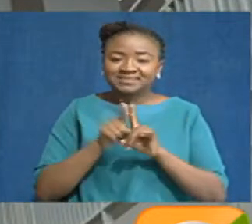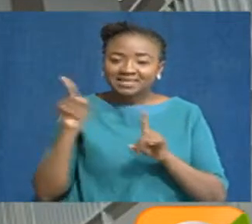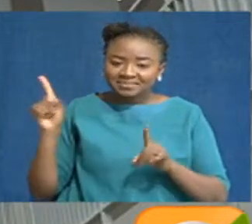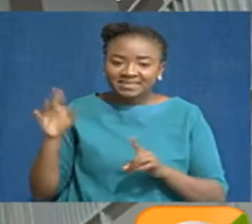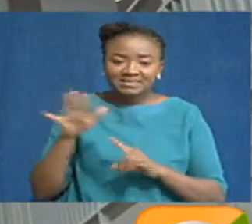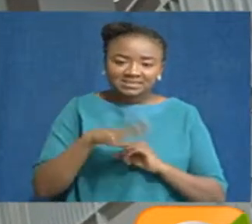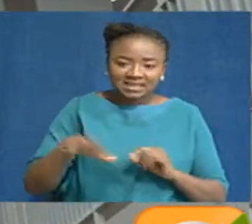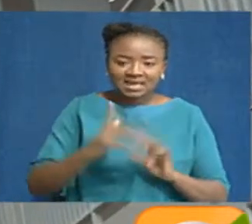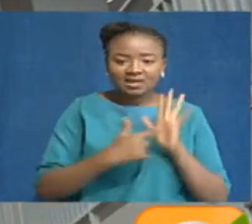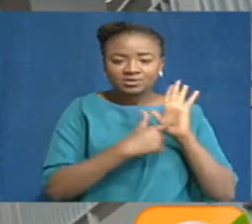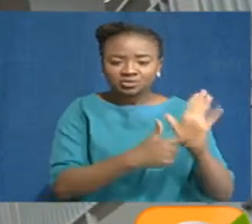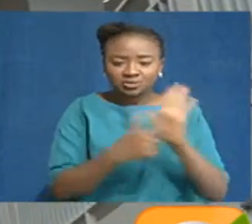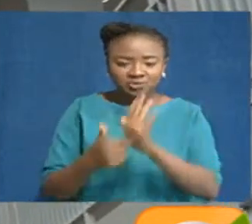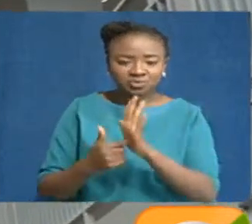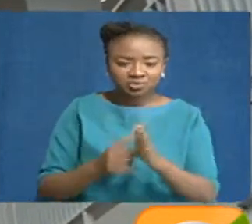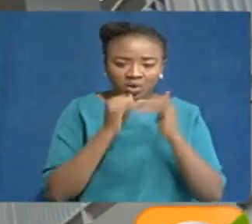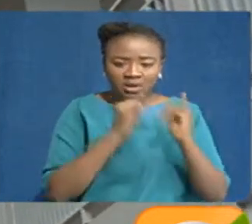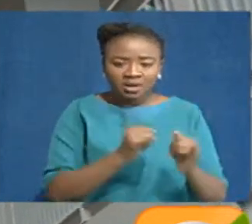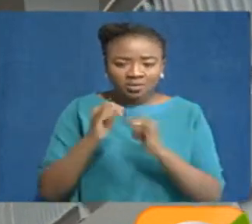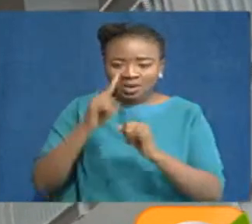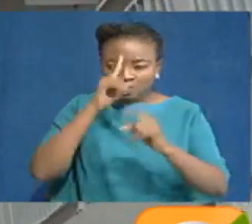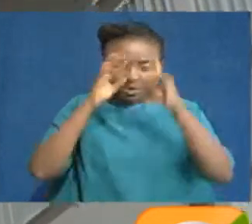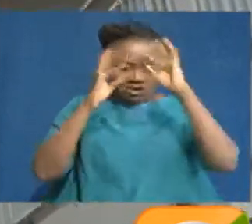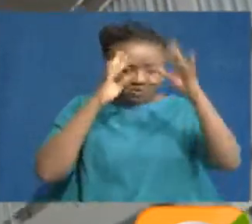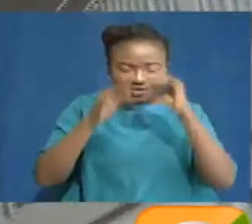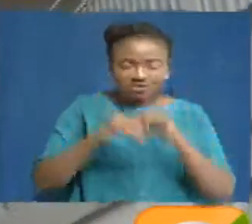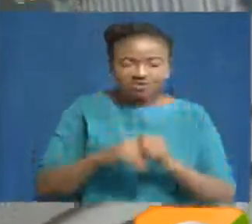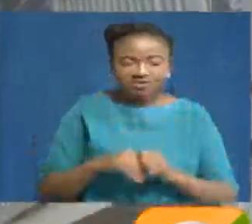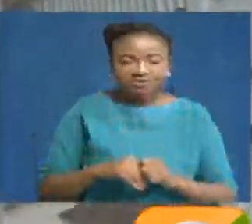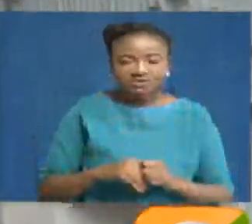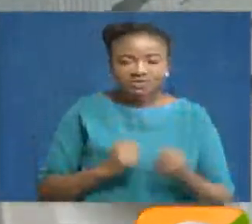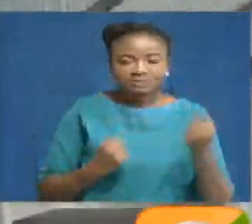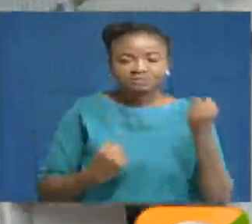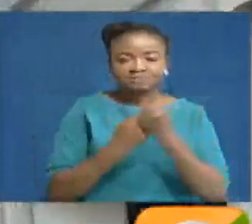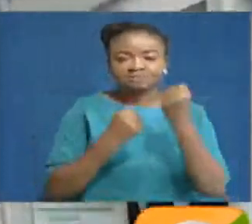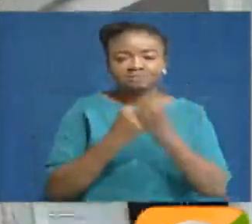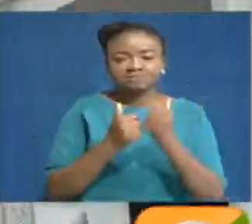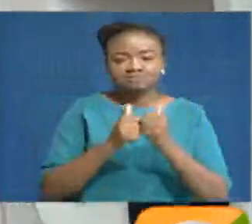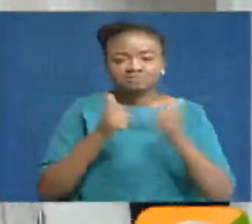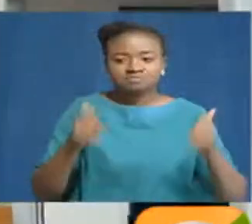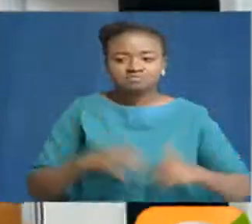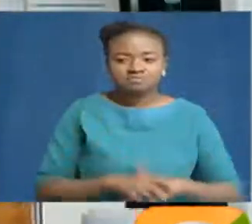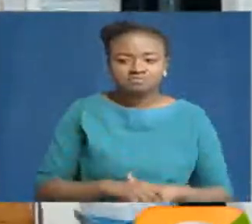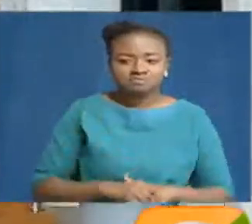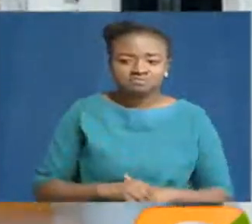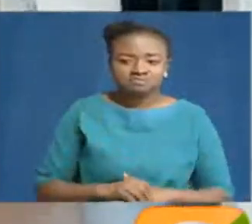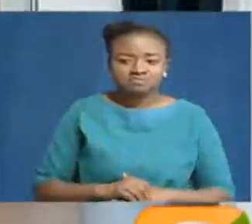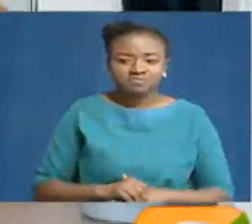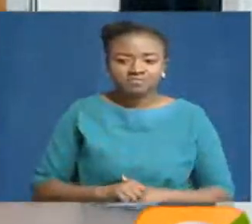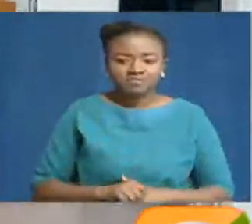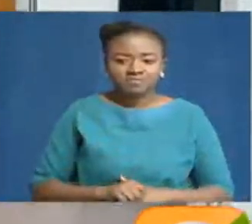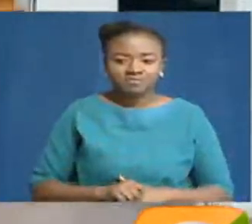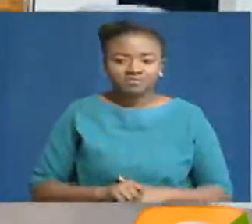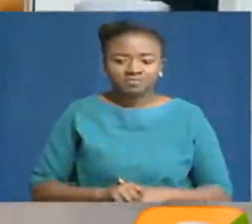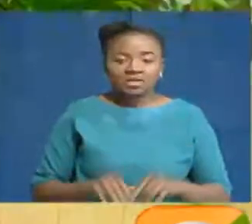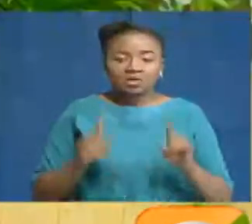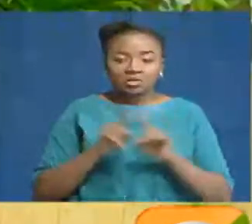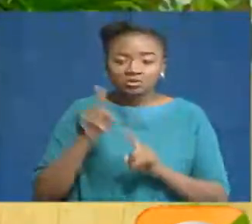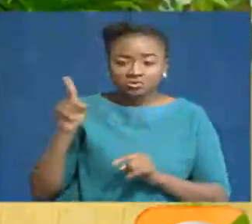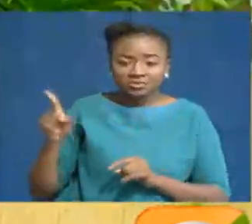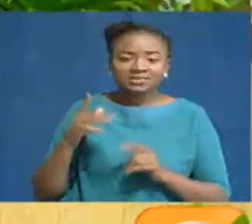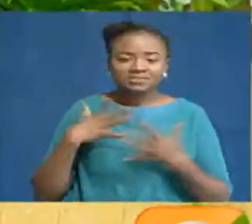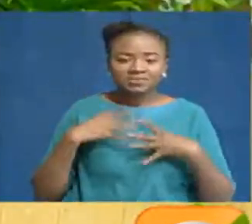where the latest innovations in greenhouse horticulture are showcased. In a nutshell, it is a global knowledge